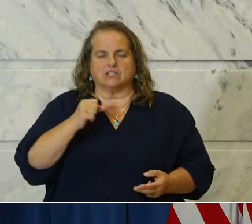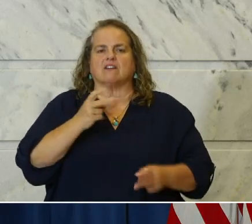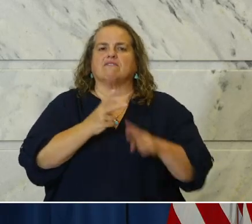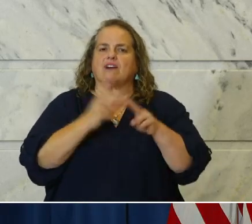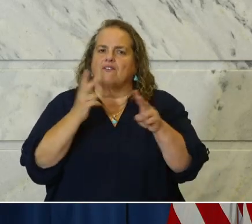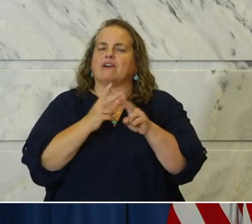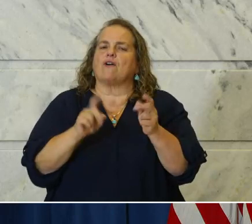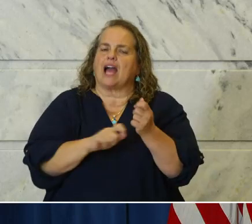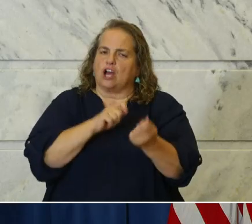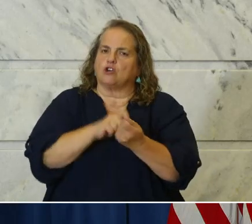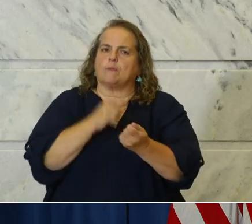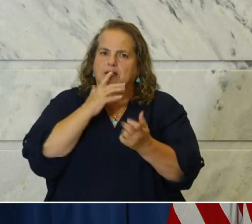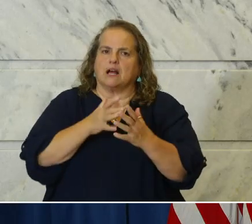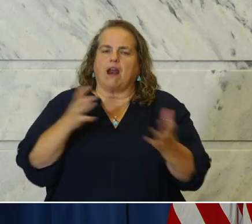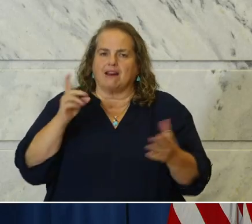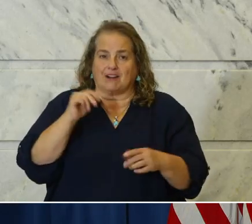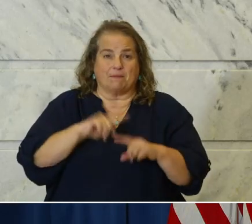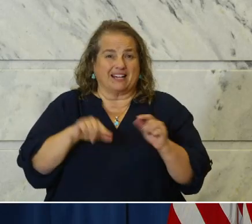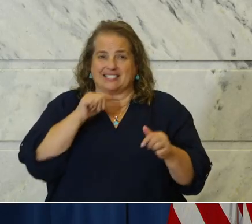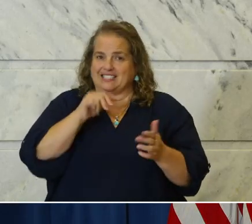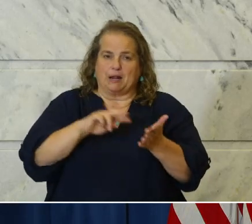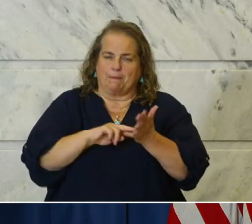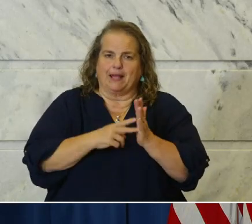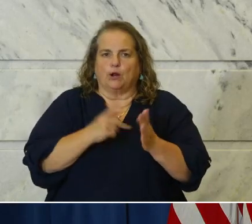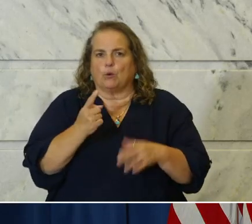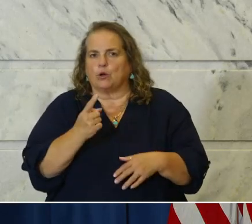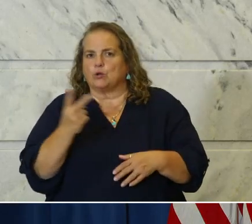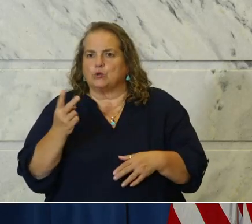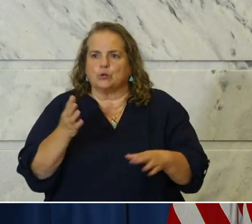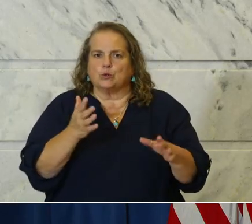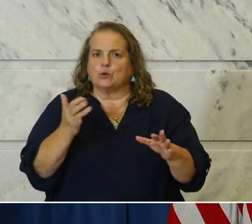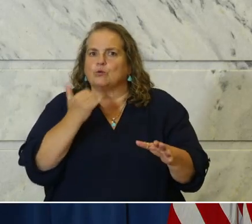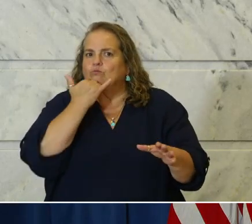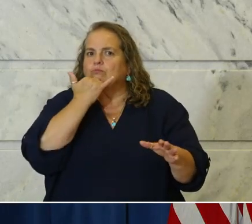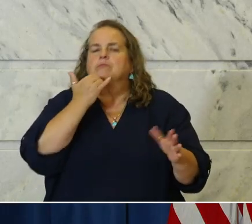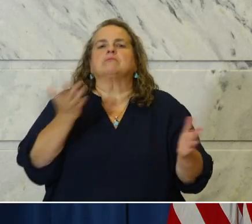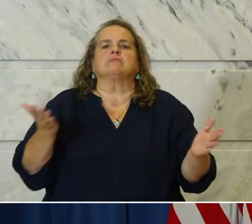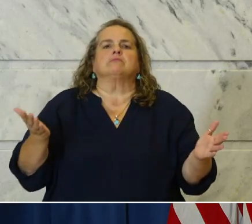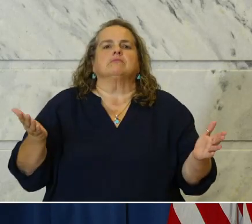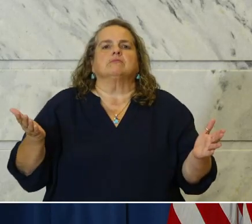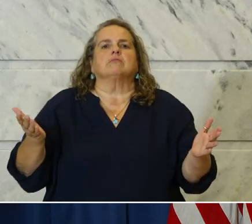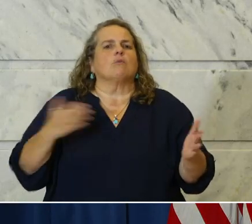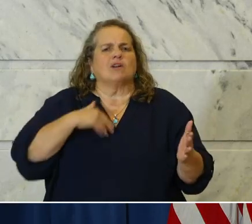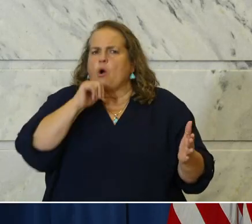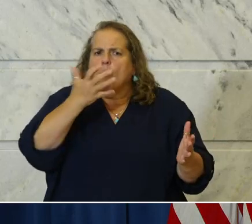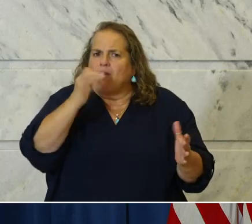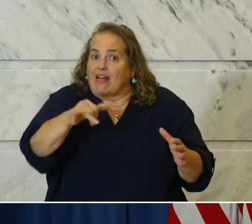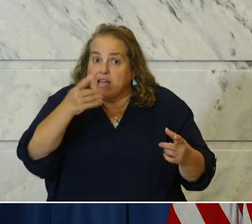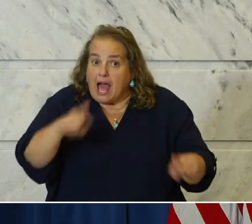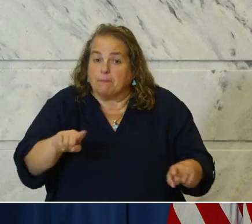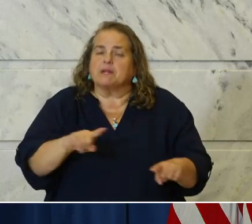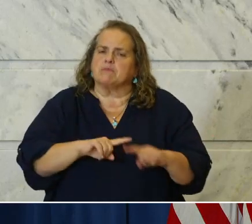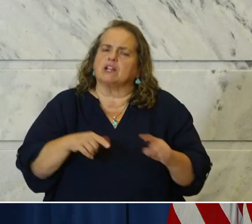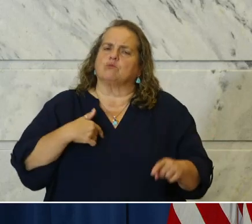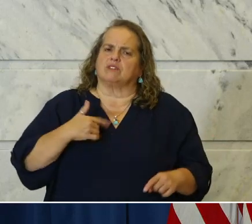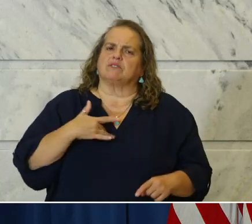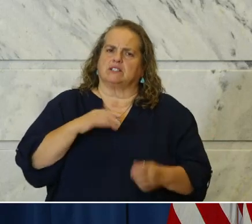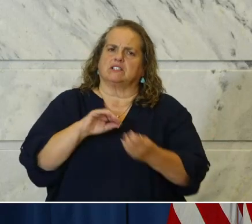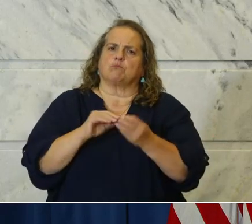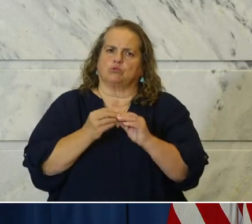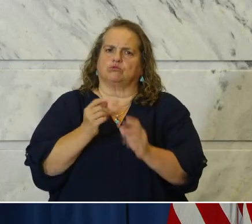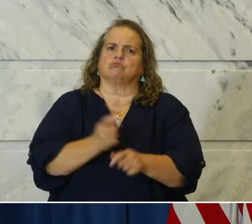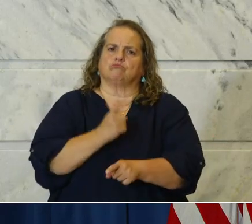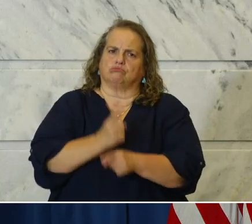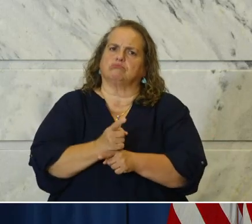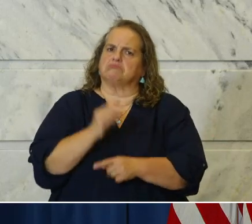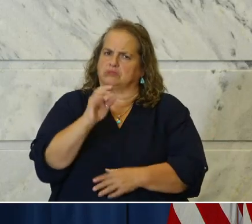accurate. That doesn't mean there's not going to be one or two. We never want that to happen, but we believe in the numbers. Joe.